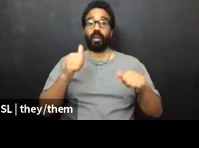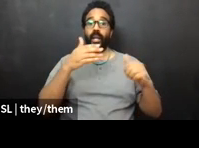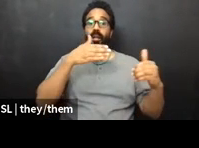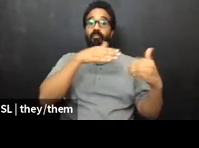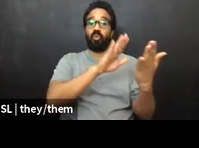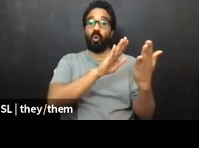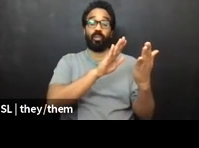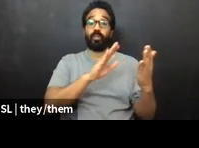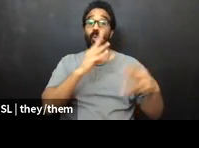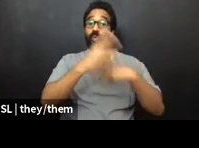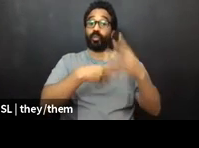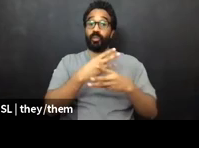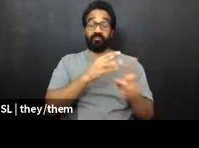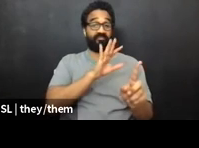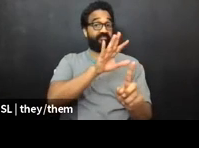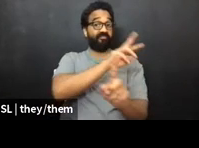belief.